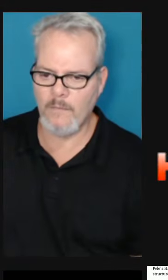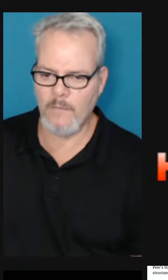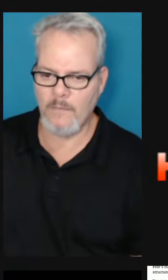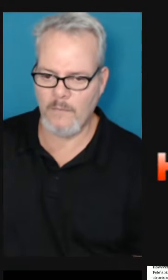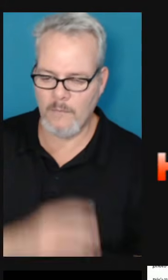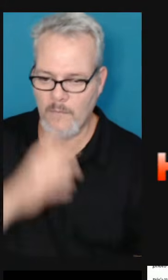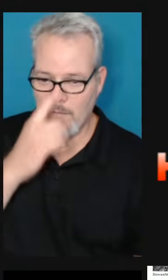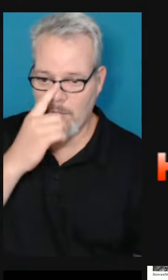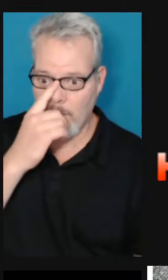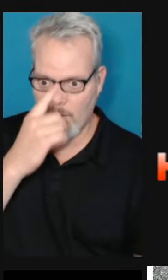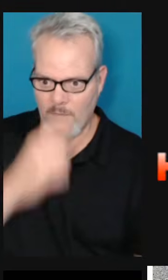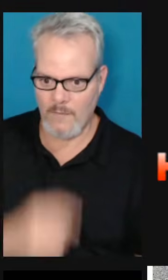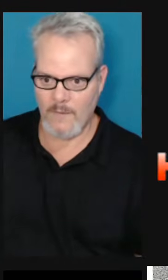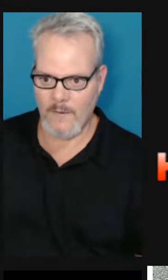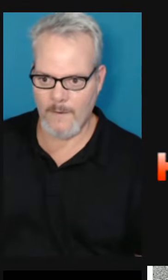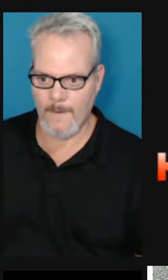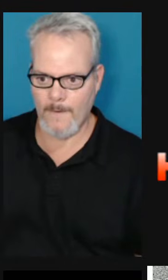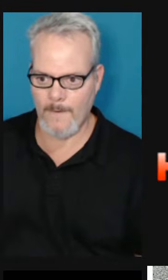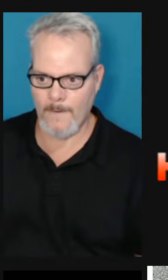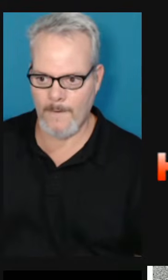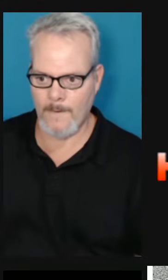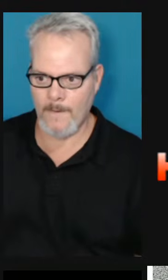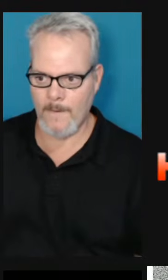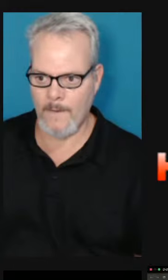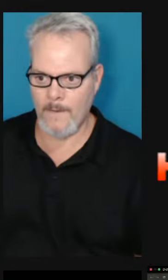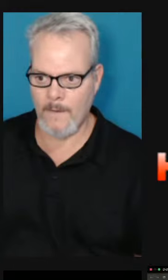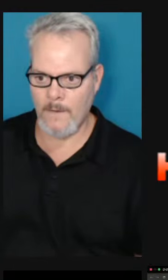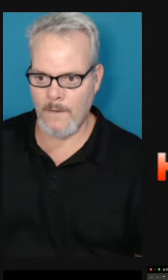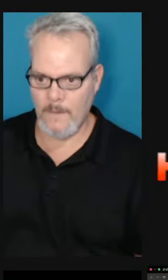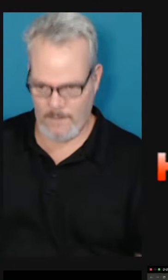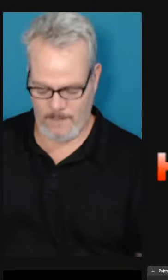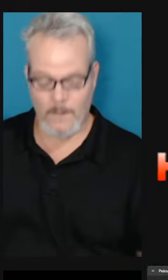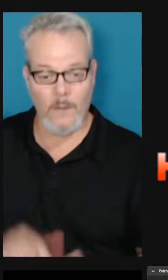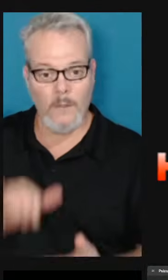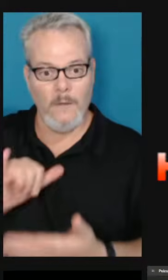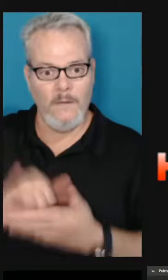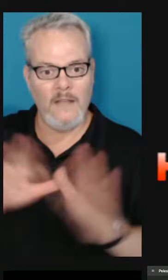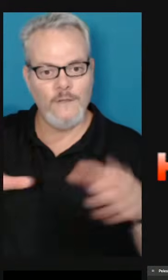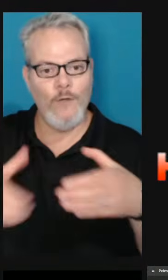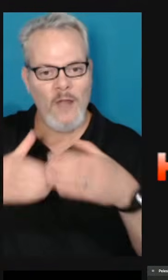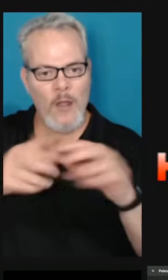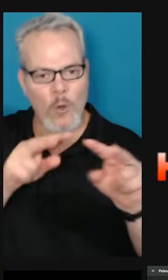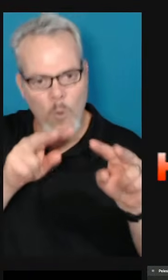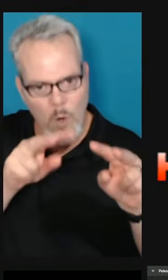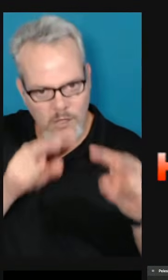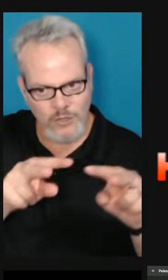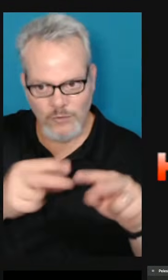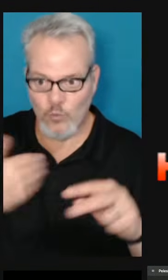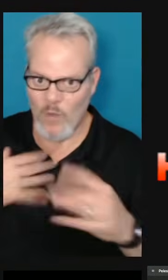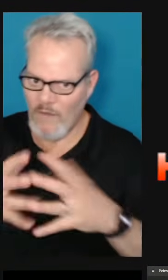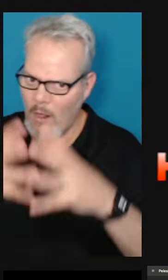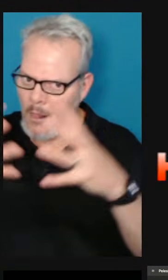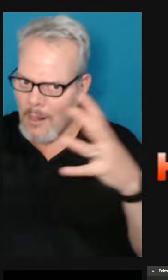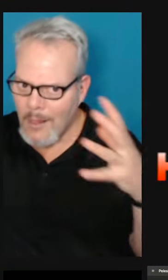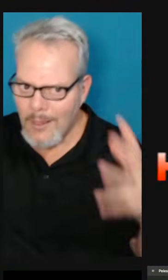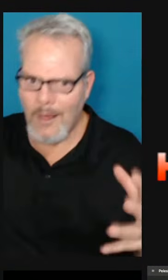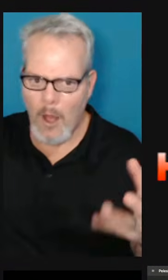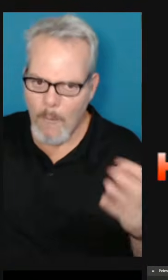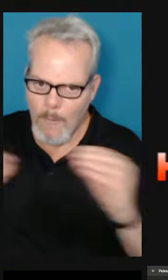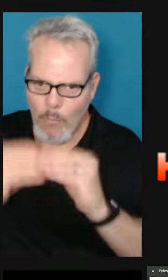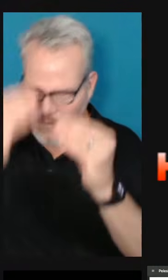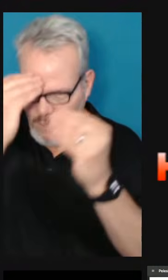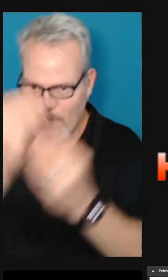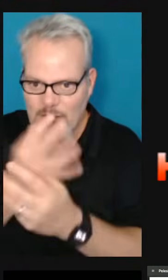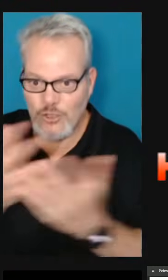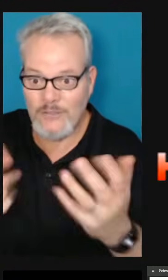So that's the Volcano Watch. There's a lot more stuff here. Here's from the